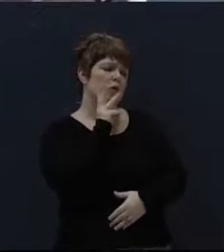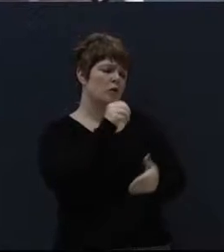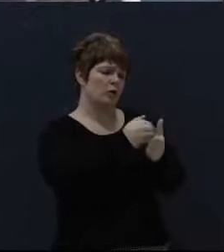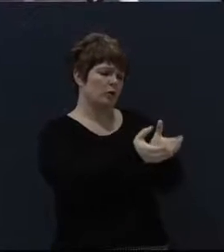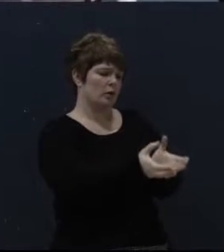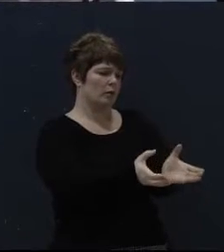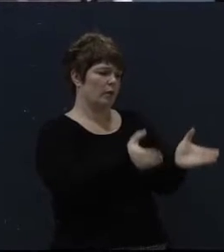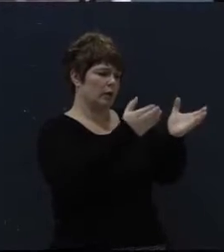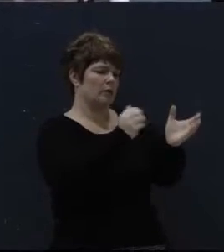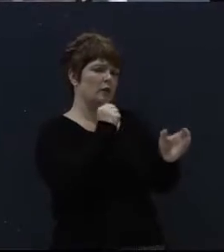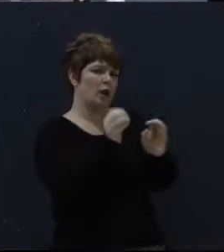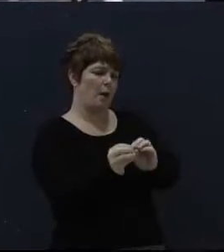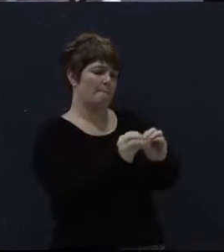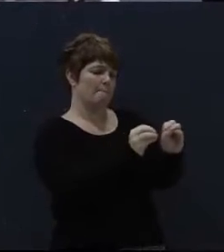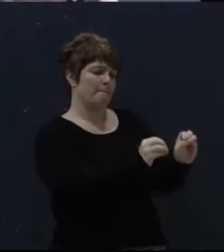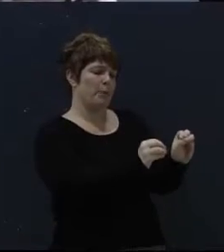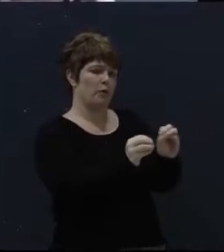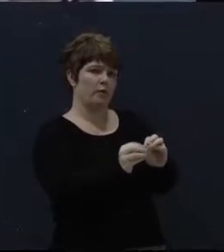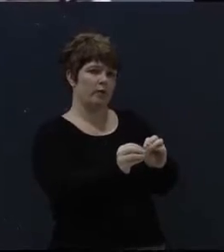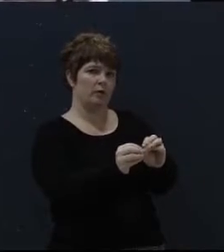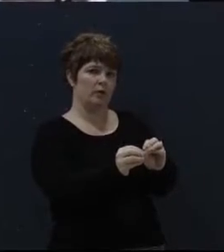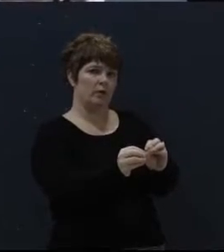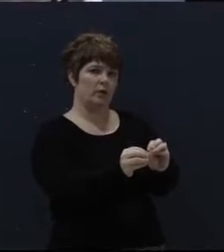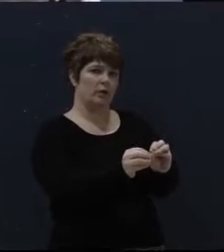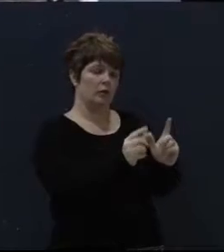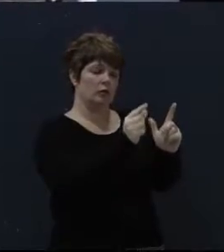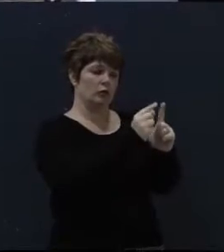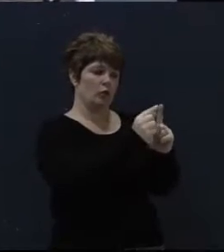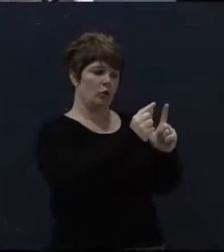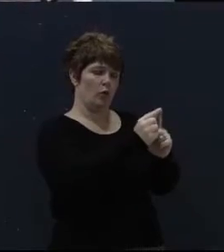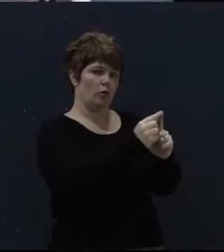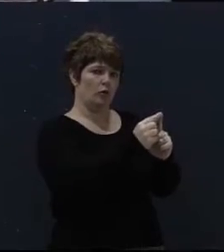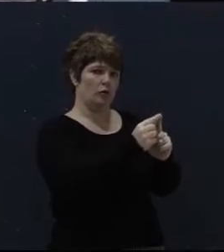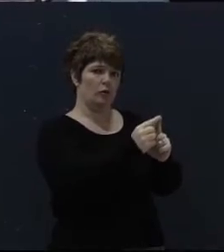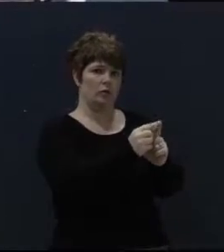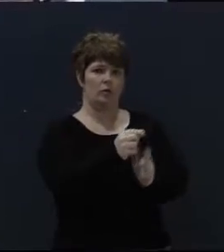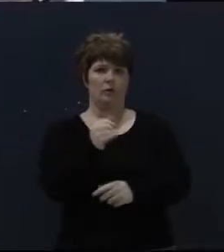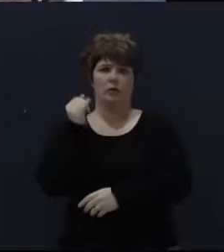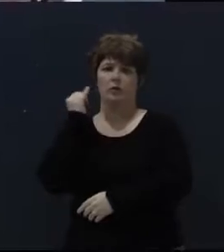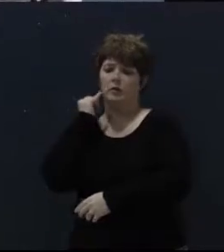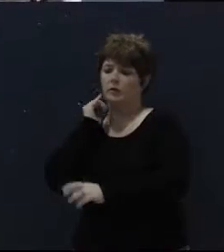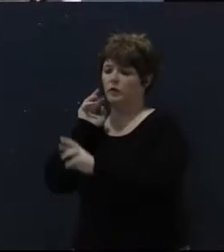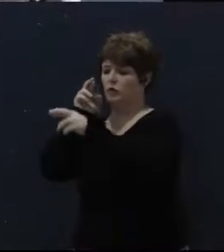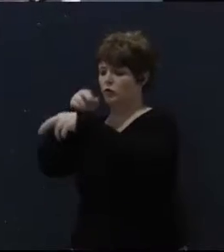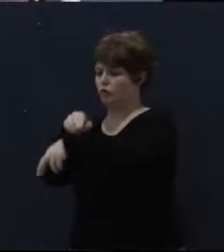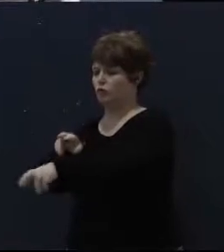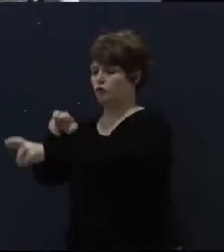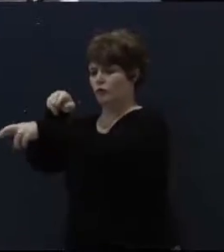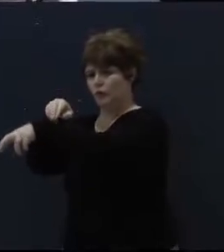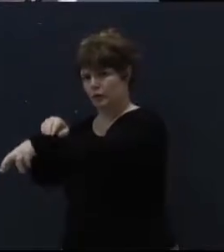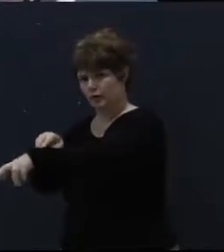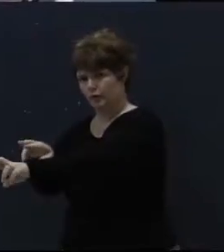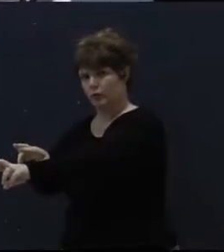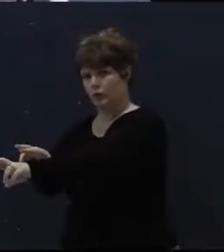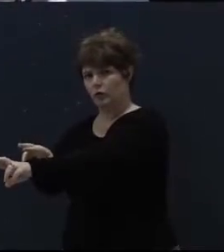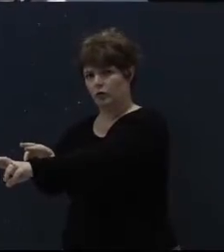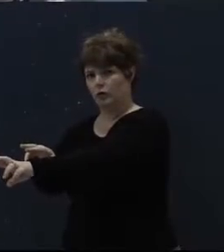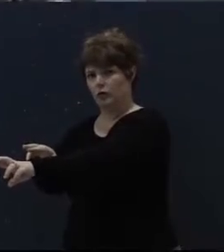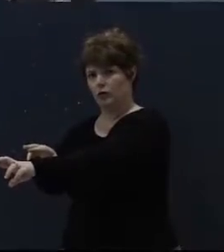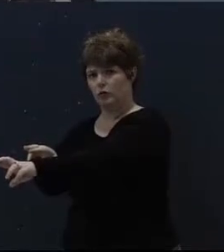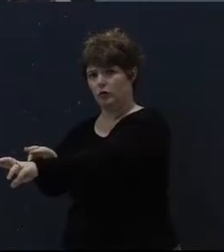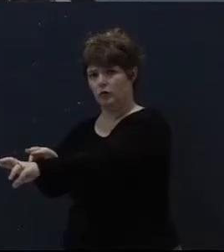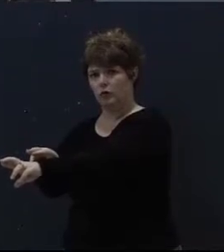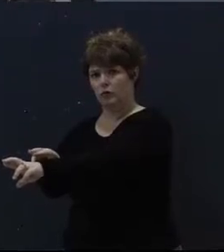and not moving, it's the word. If it's a river flowing,